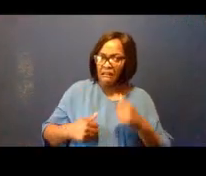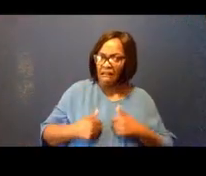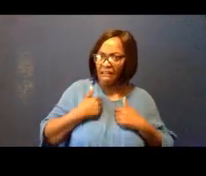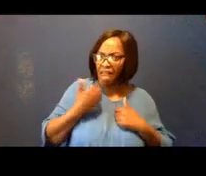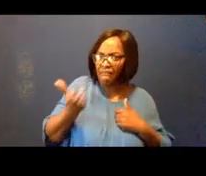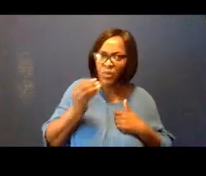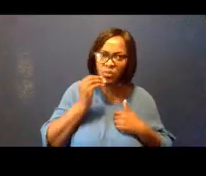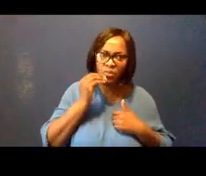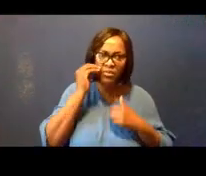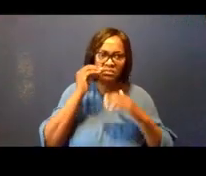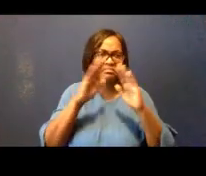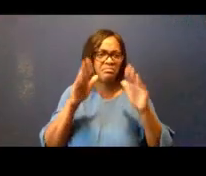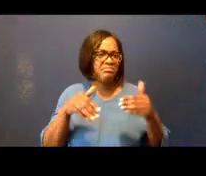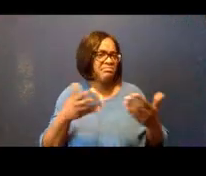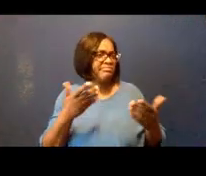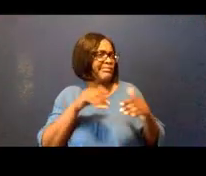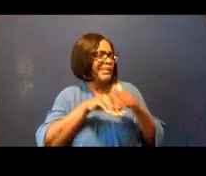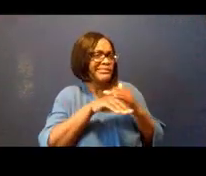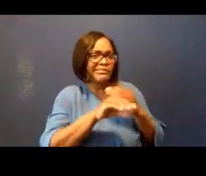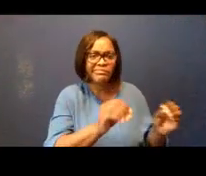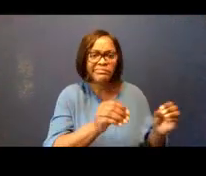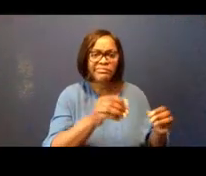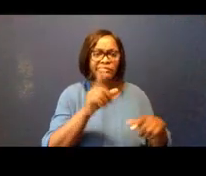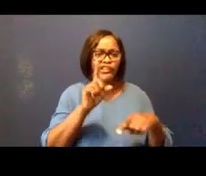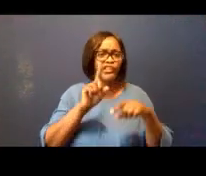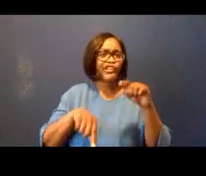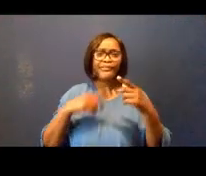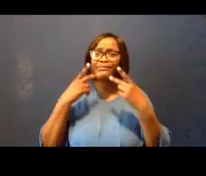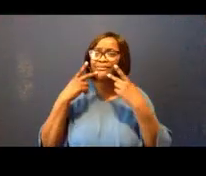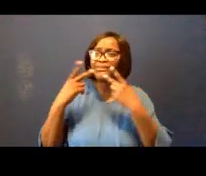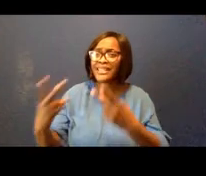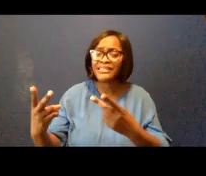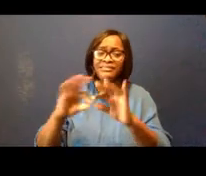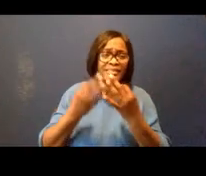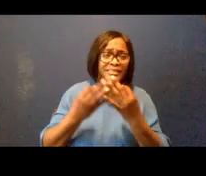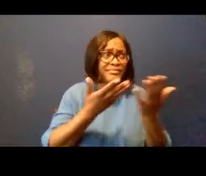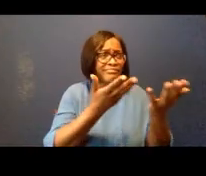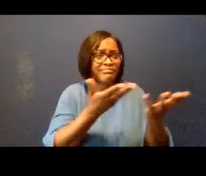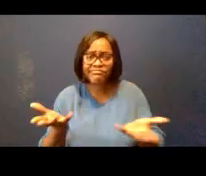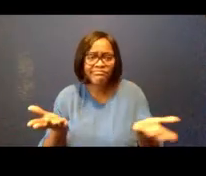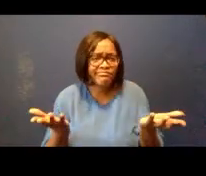the issue of inclusion for